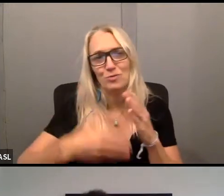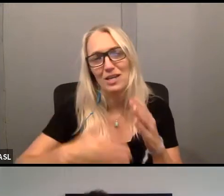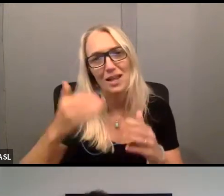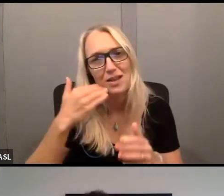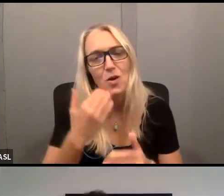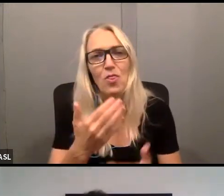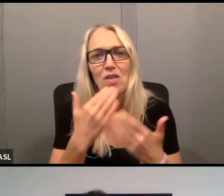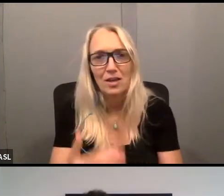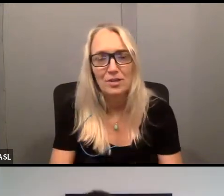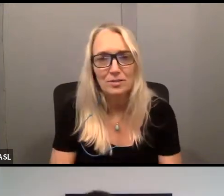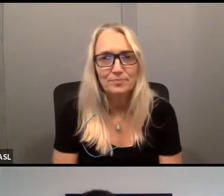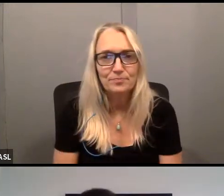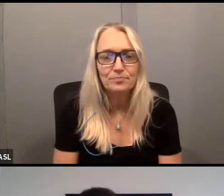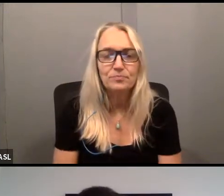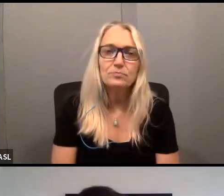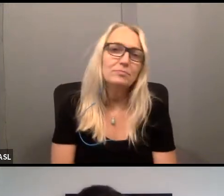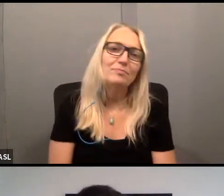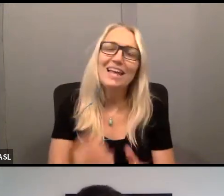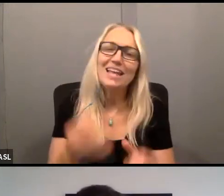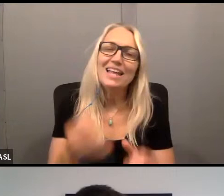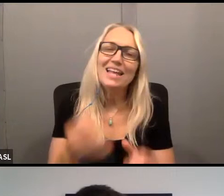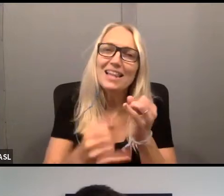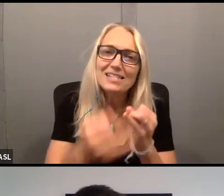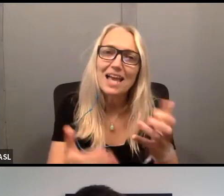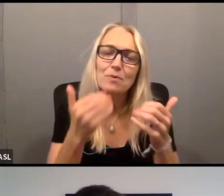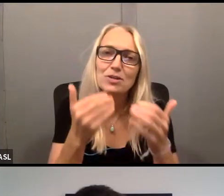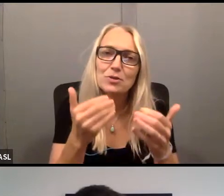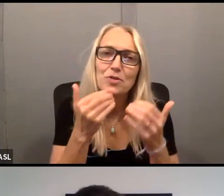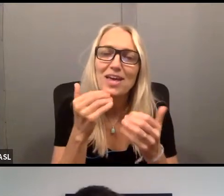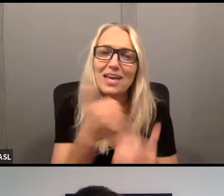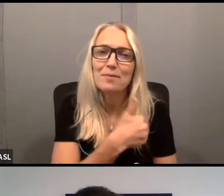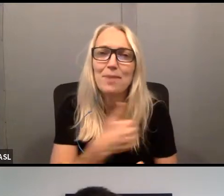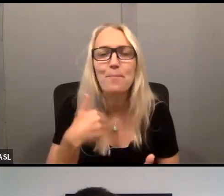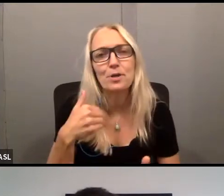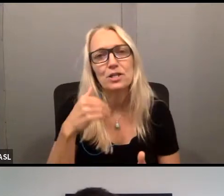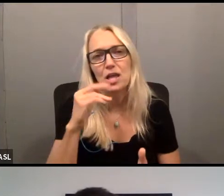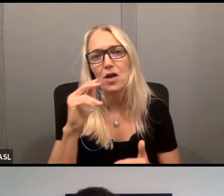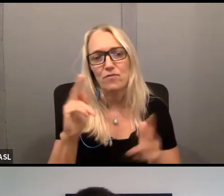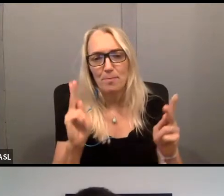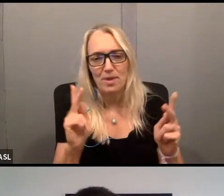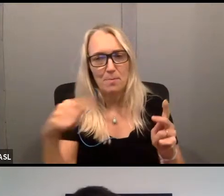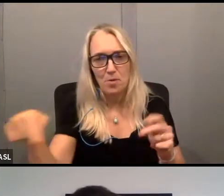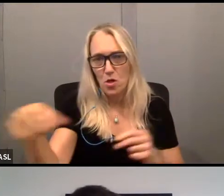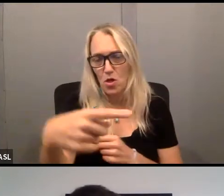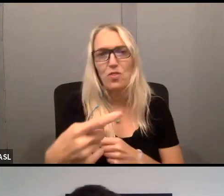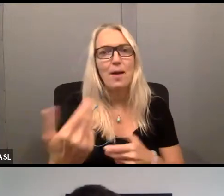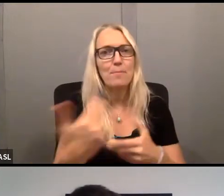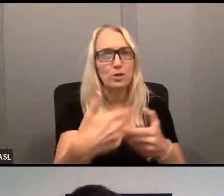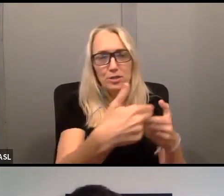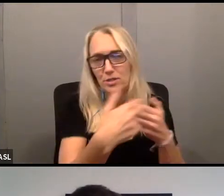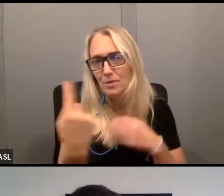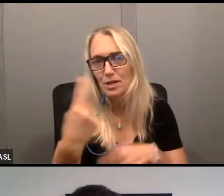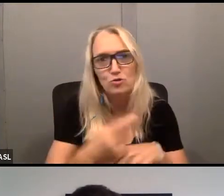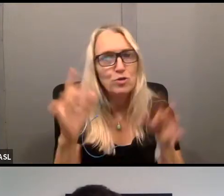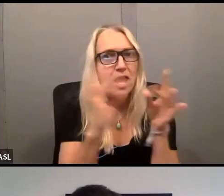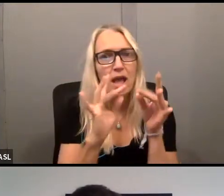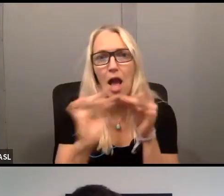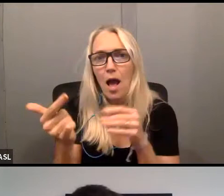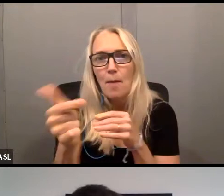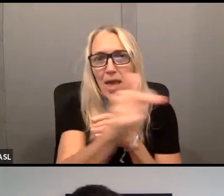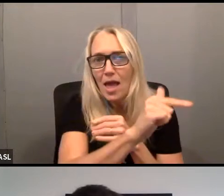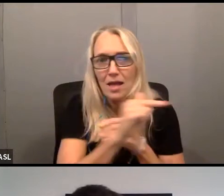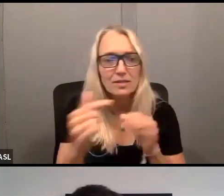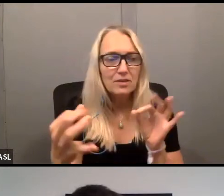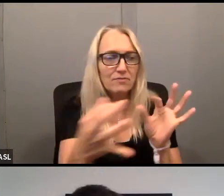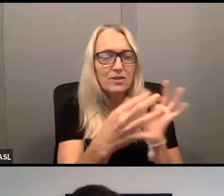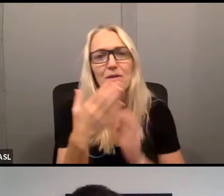Thank you. And finally, I would like to thank members of the public for choosing to be here. for being part